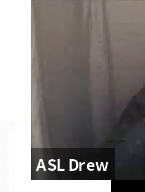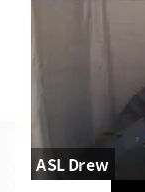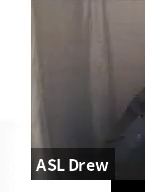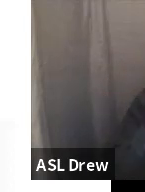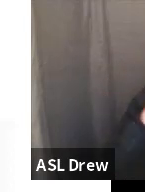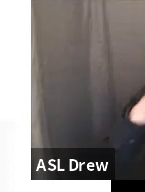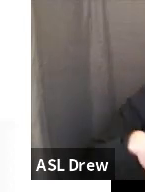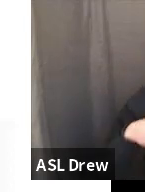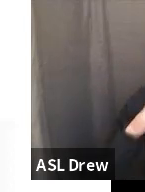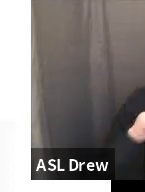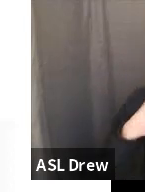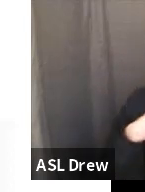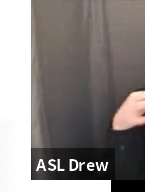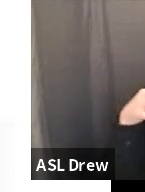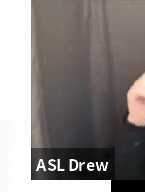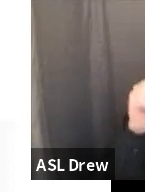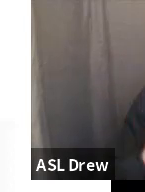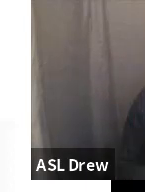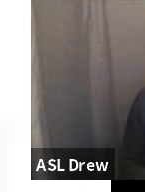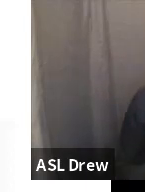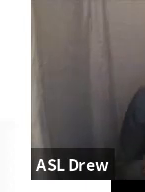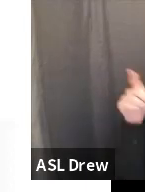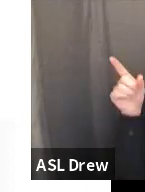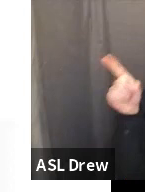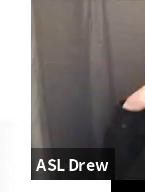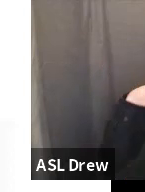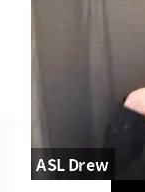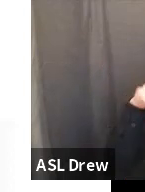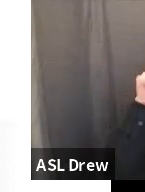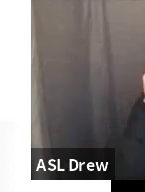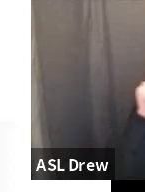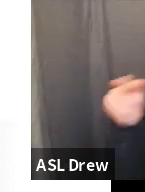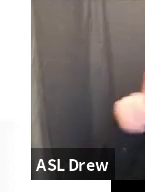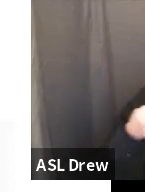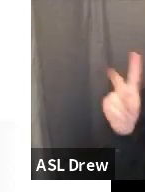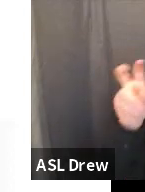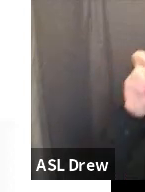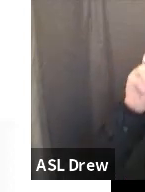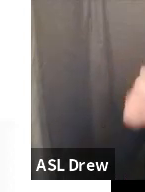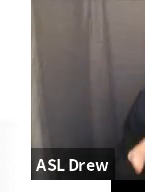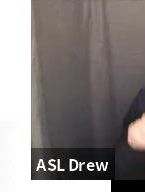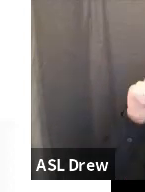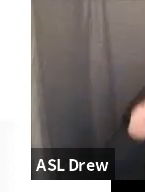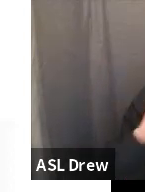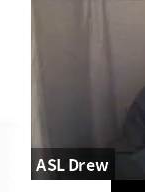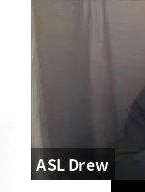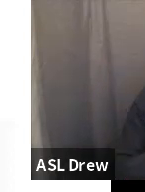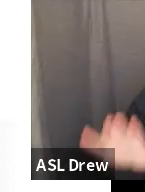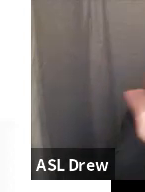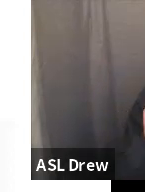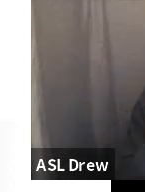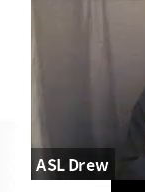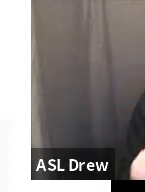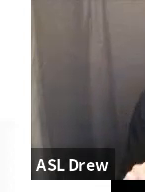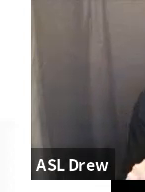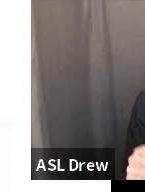but they were looking at exam schools throughout the country and seeing how